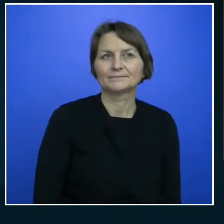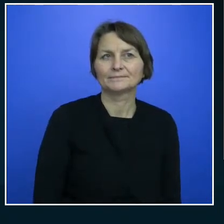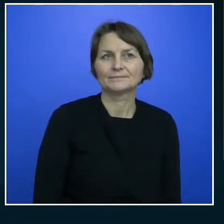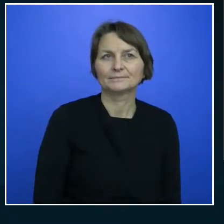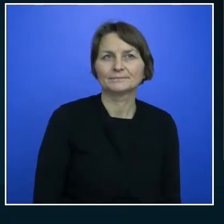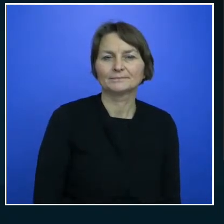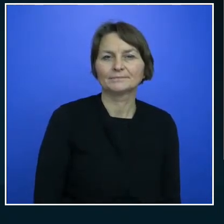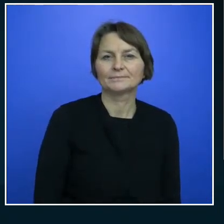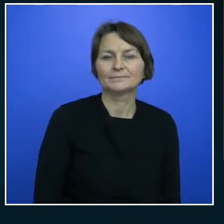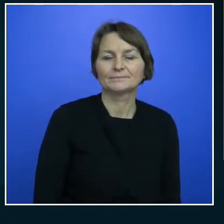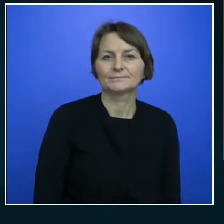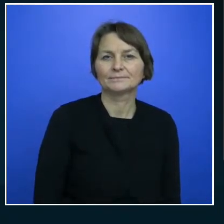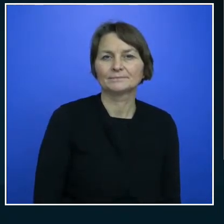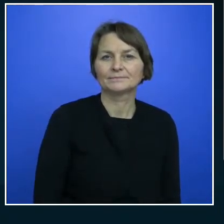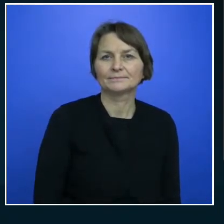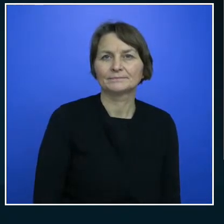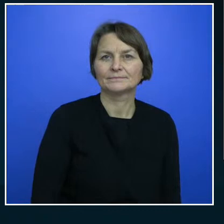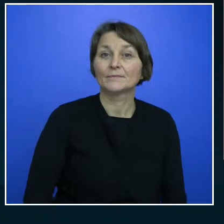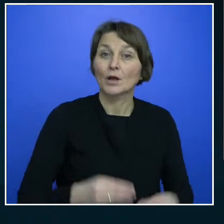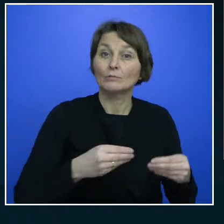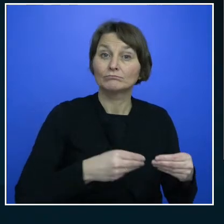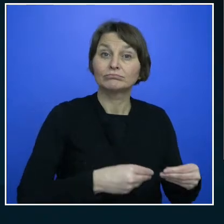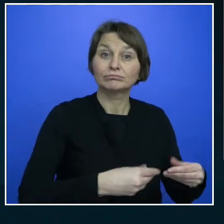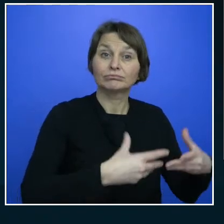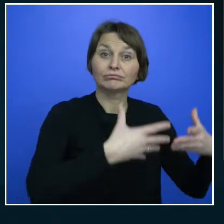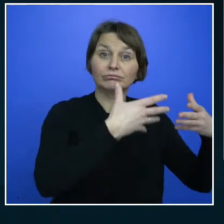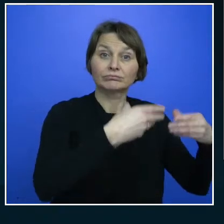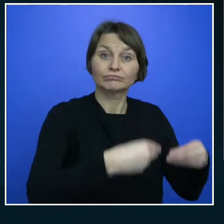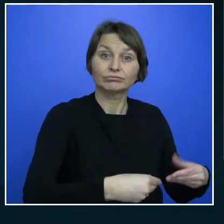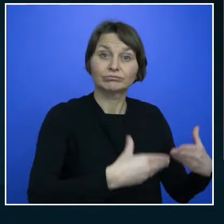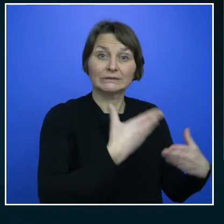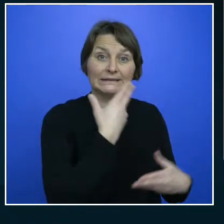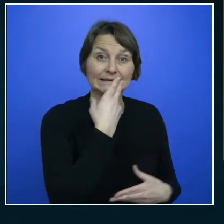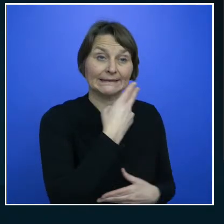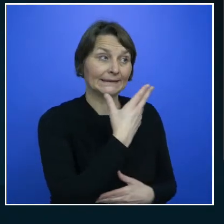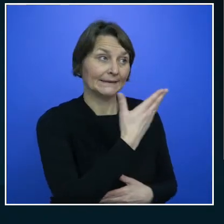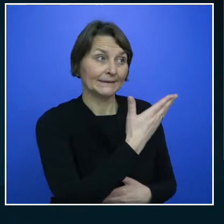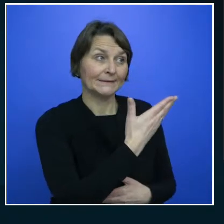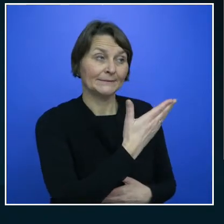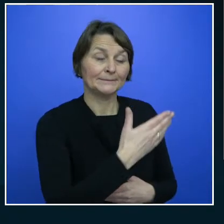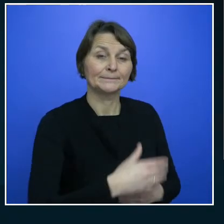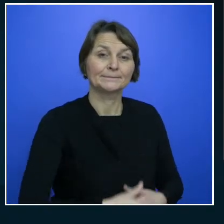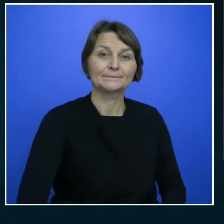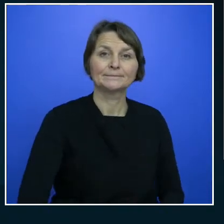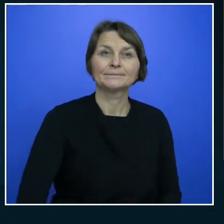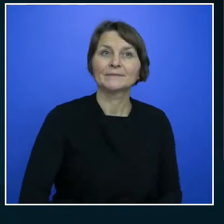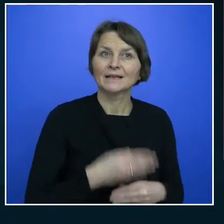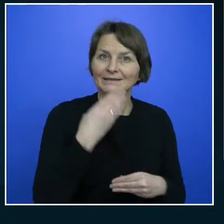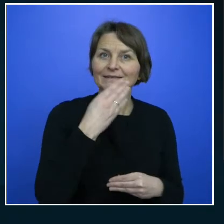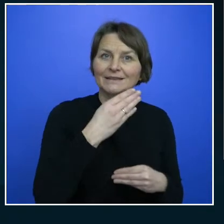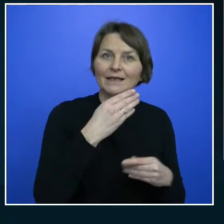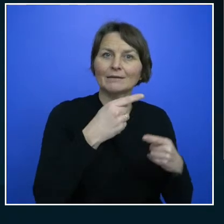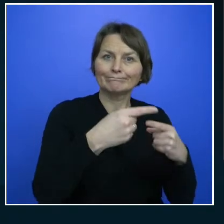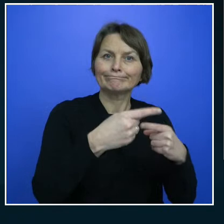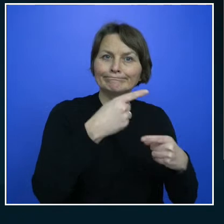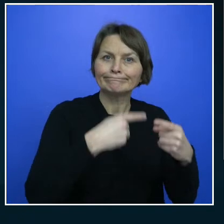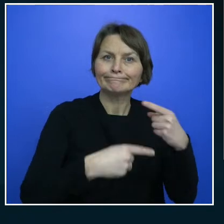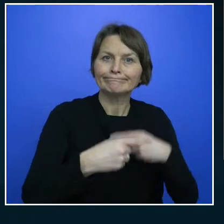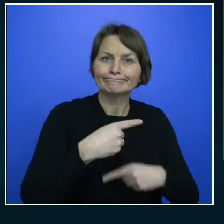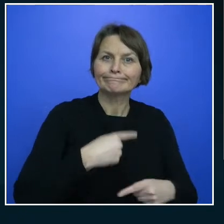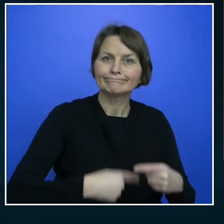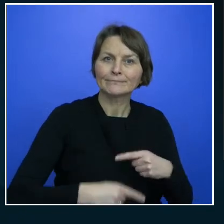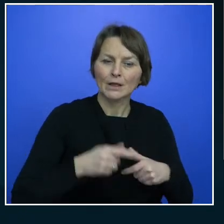And I see that it's now running. When I look, then I will see all the steps what it go to do.